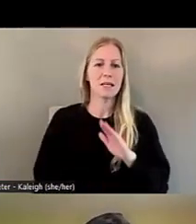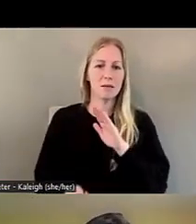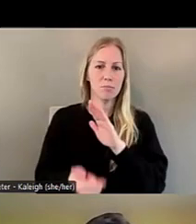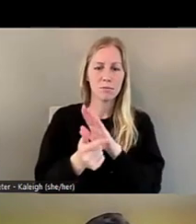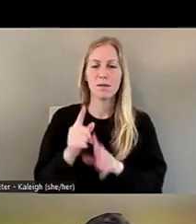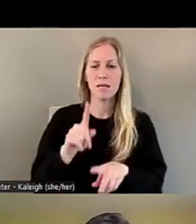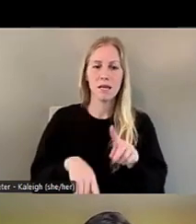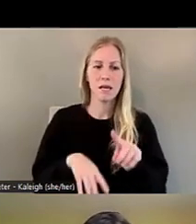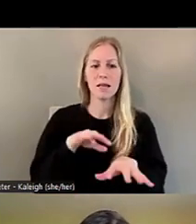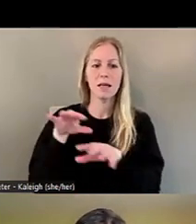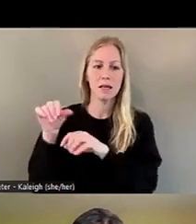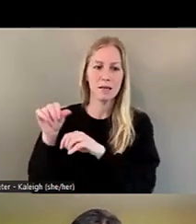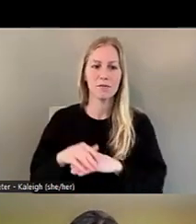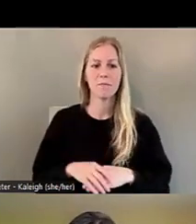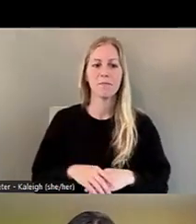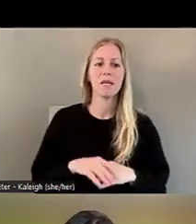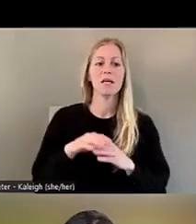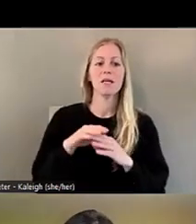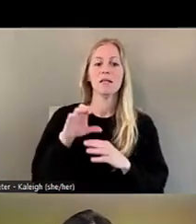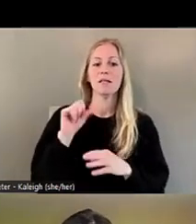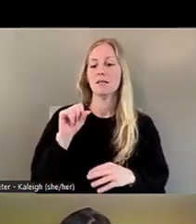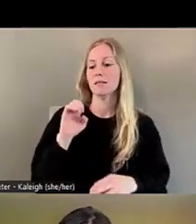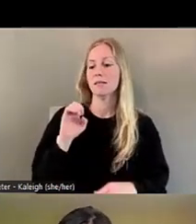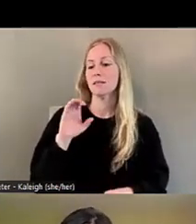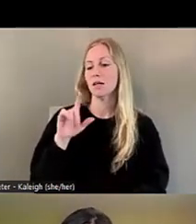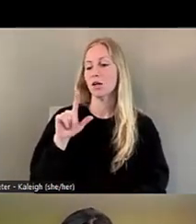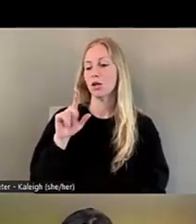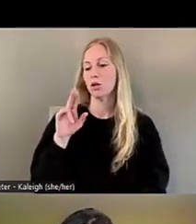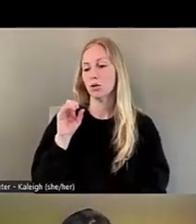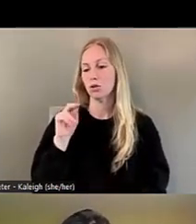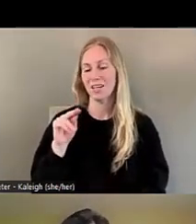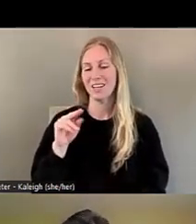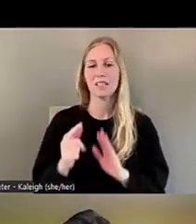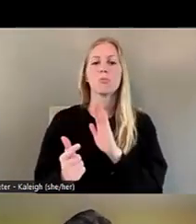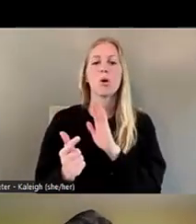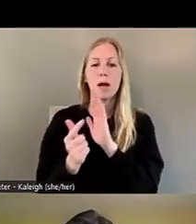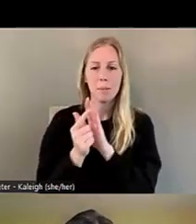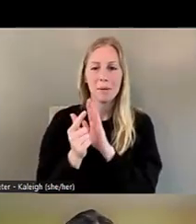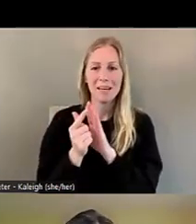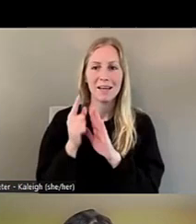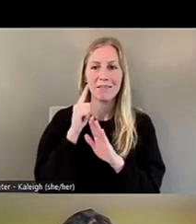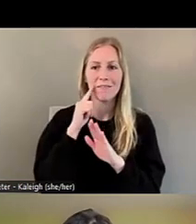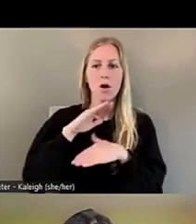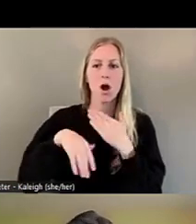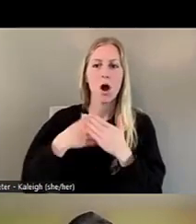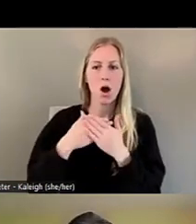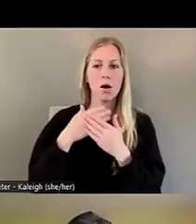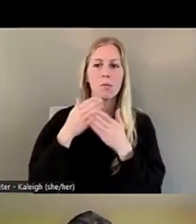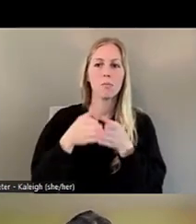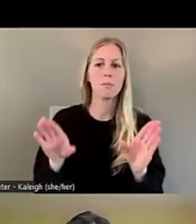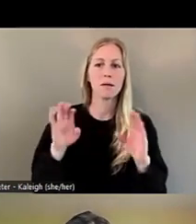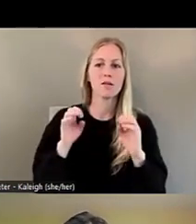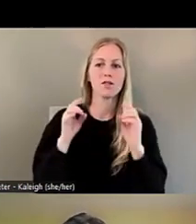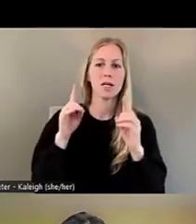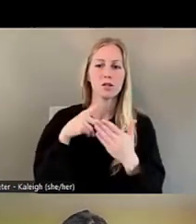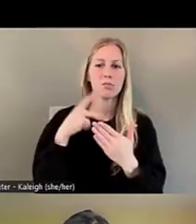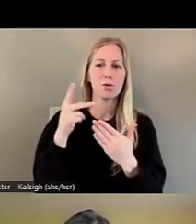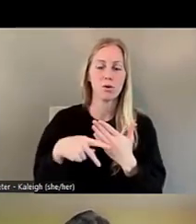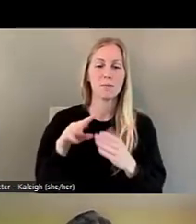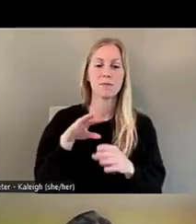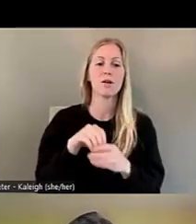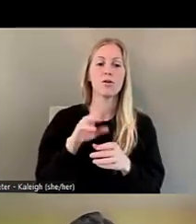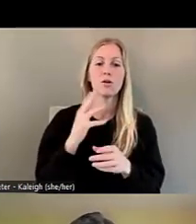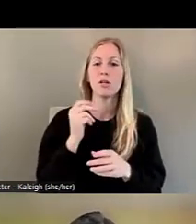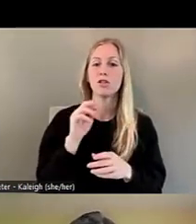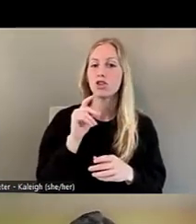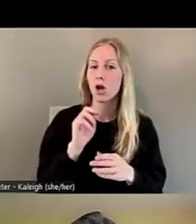in a moment, but seclusion is prohibited in all public education programs, which includes charter